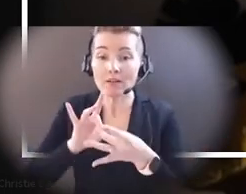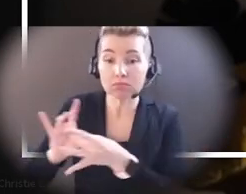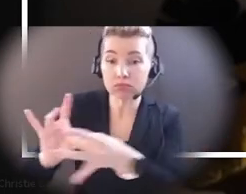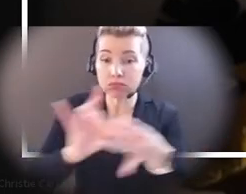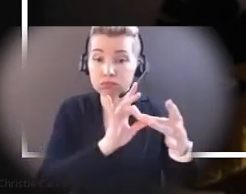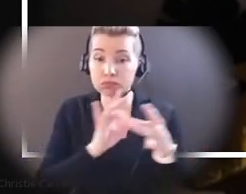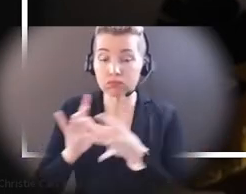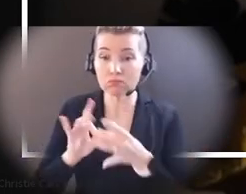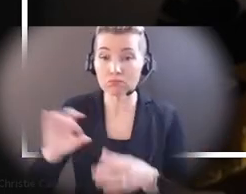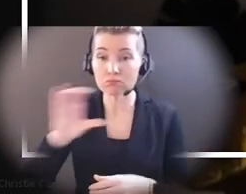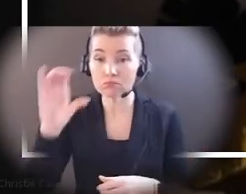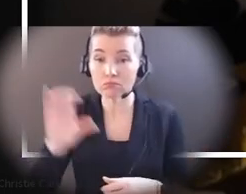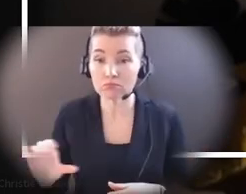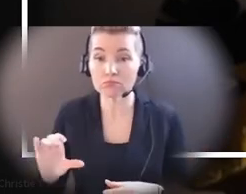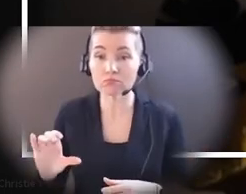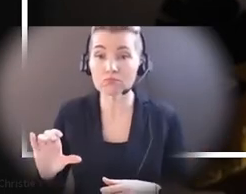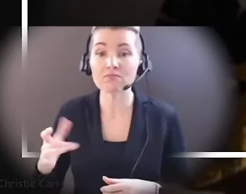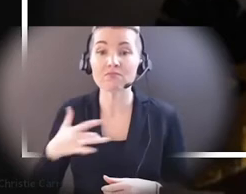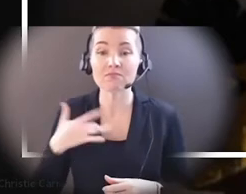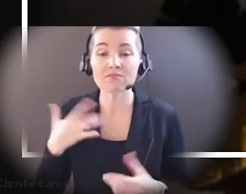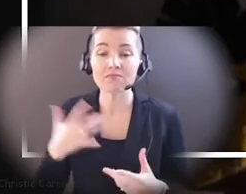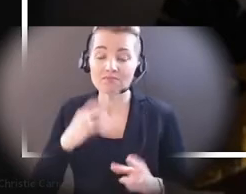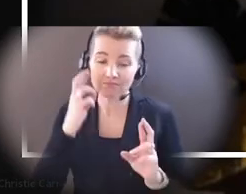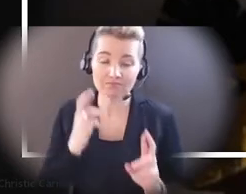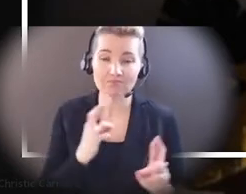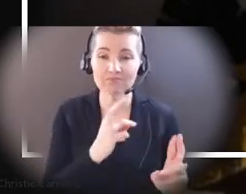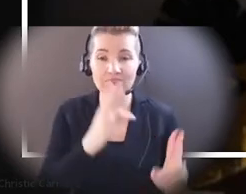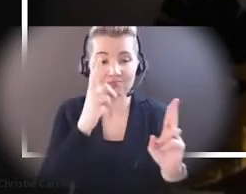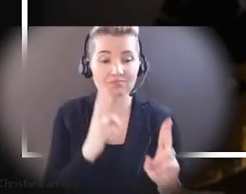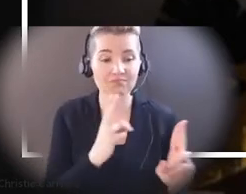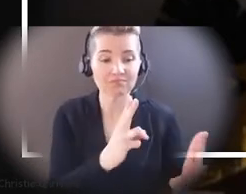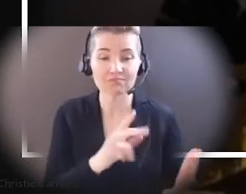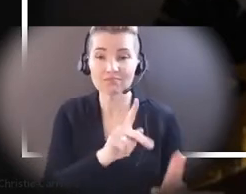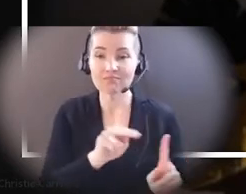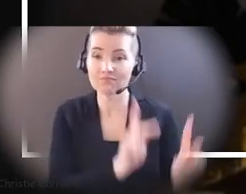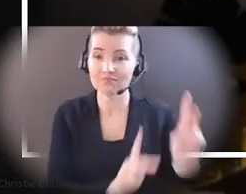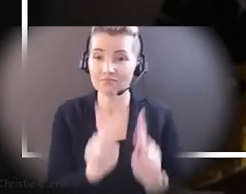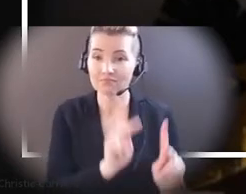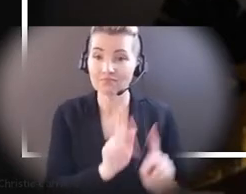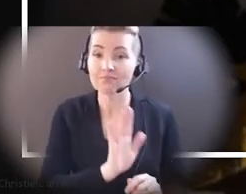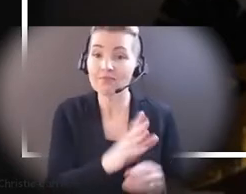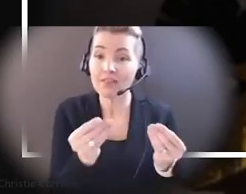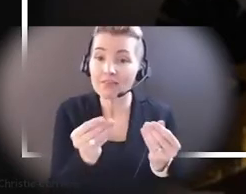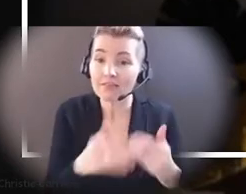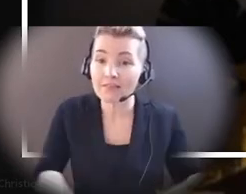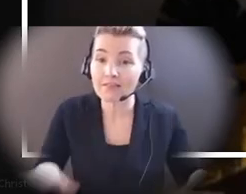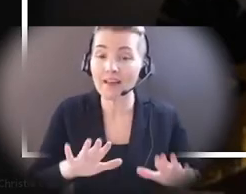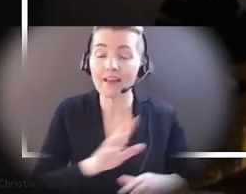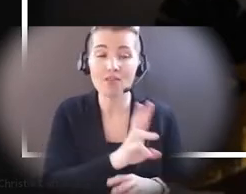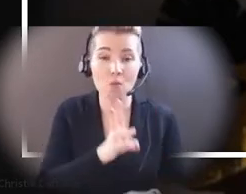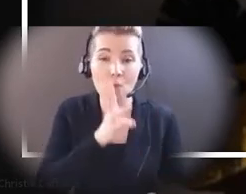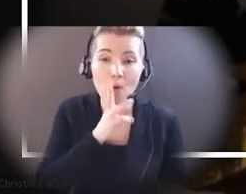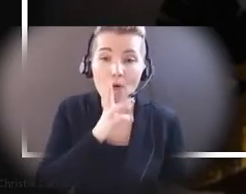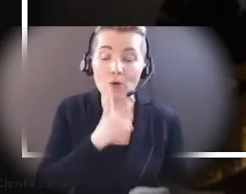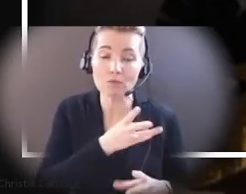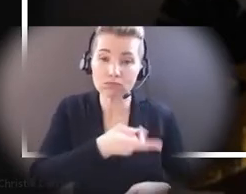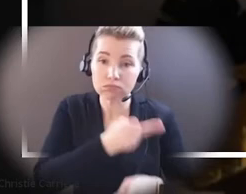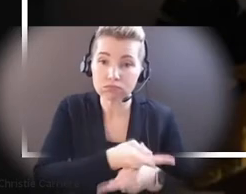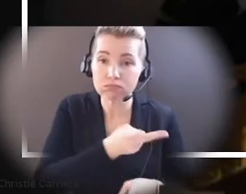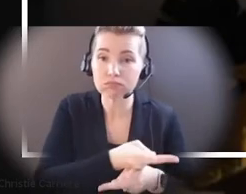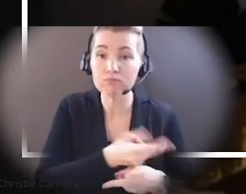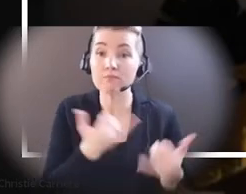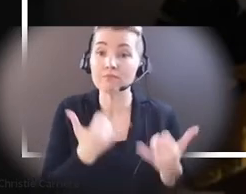Skype are deeply indebted to the Mu'kmaq Ohlone people and the lands and waters they continue to steward now support the